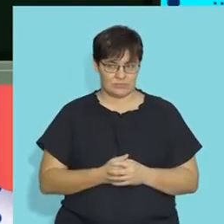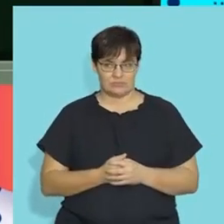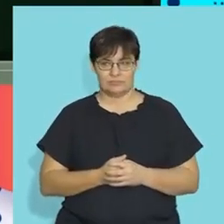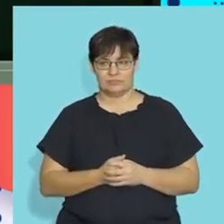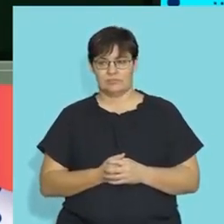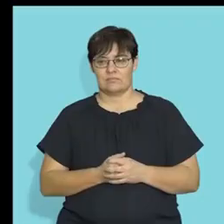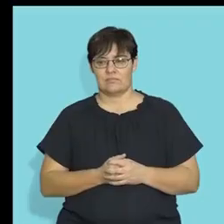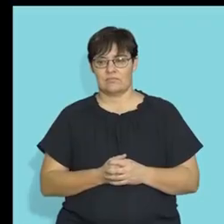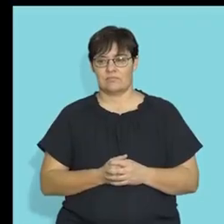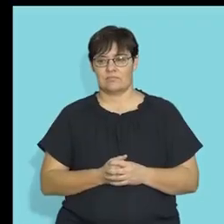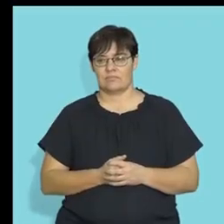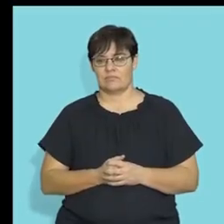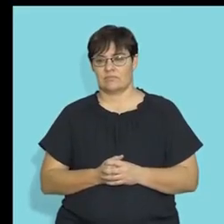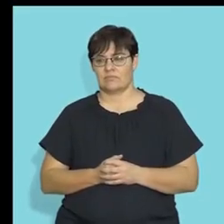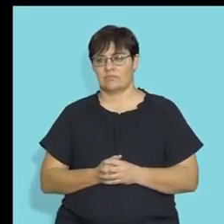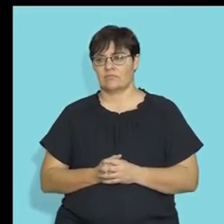it.